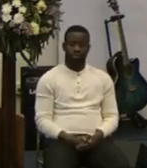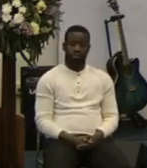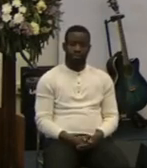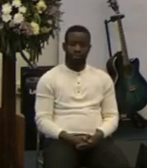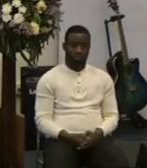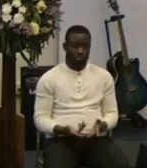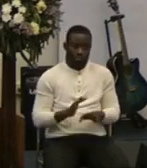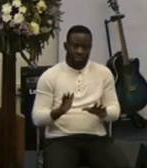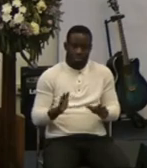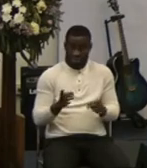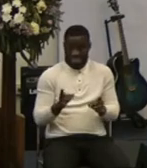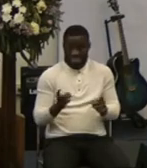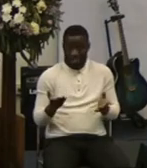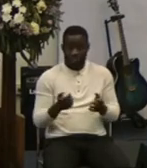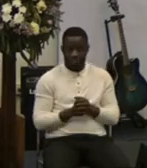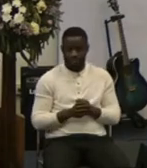Period.